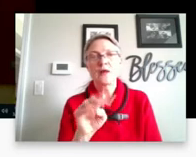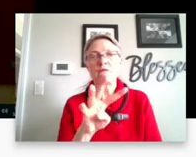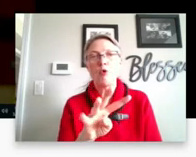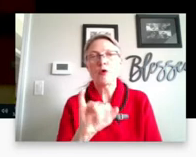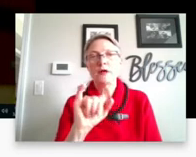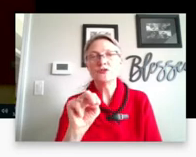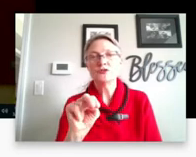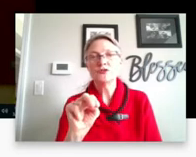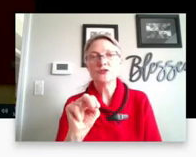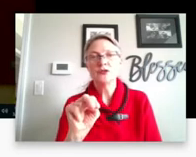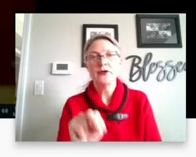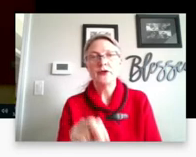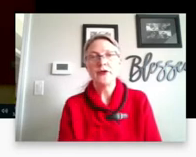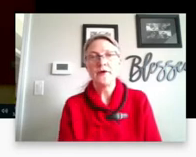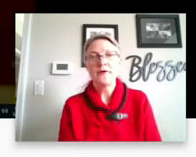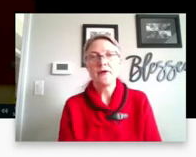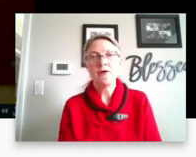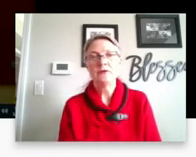4,